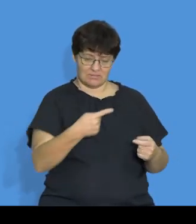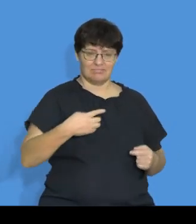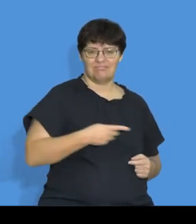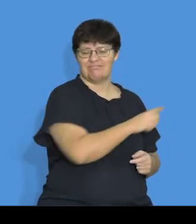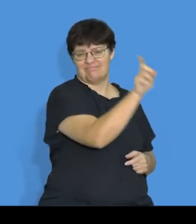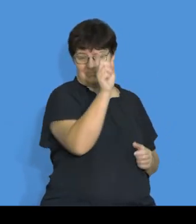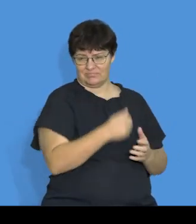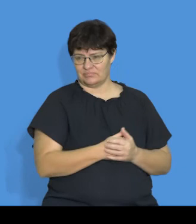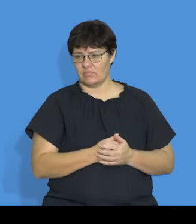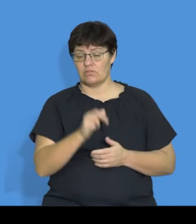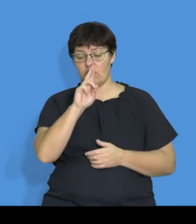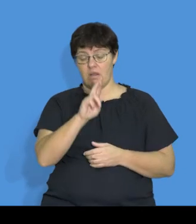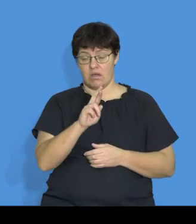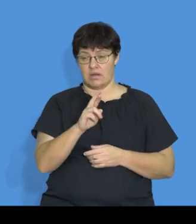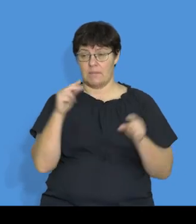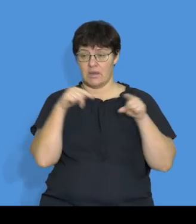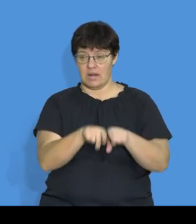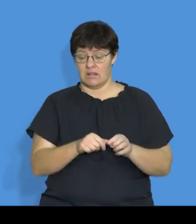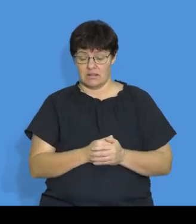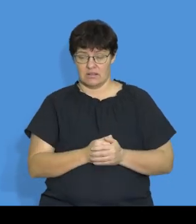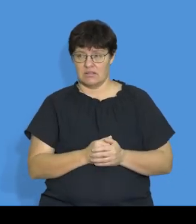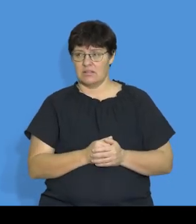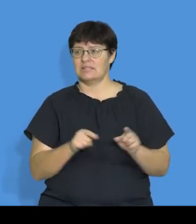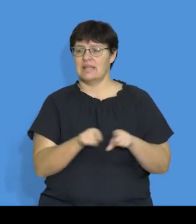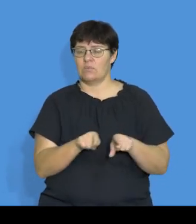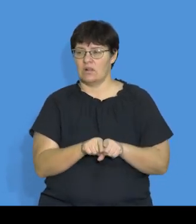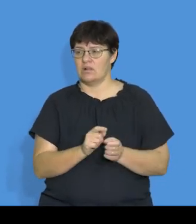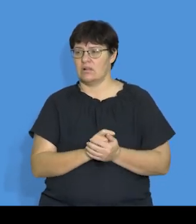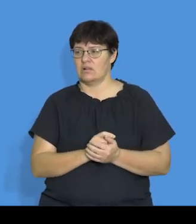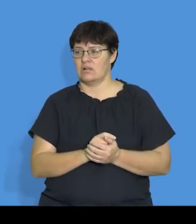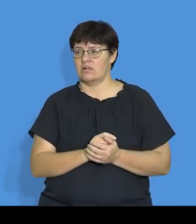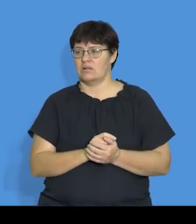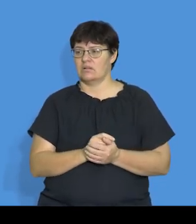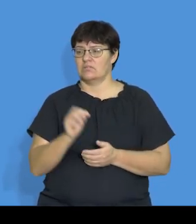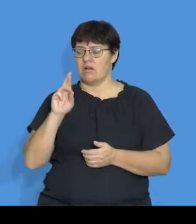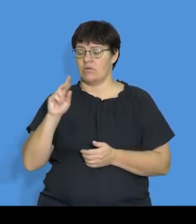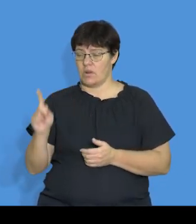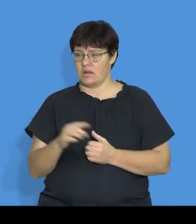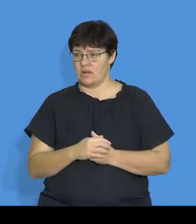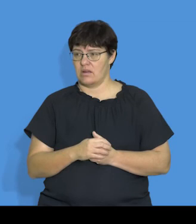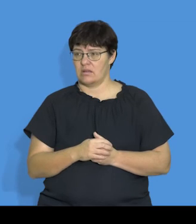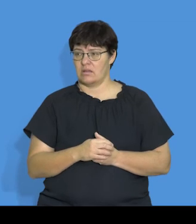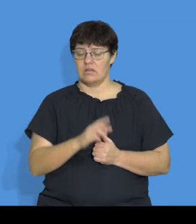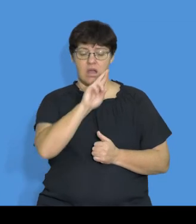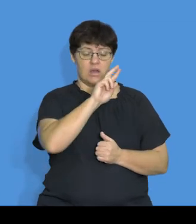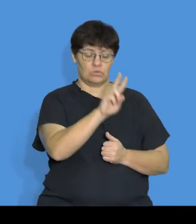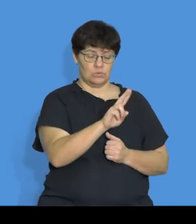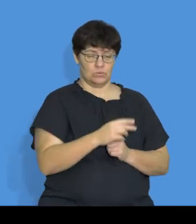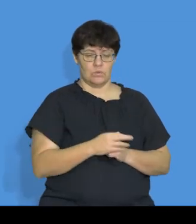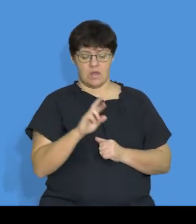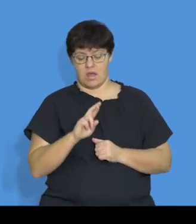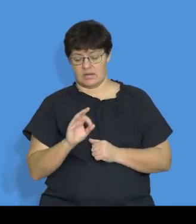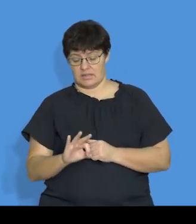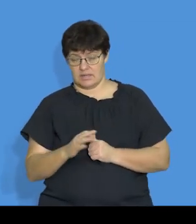R parallel is equals to, let's say this is R1, that is R2, and then that